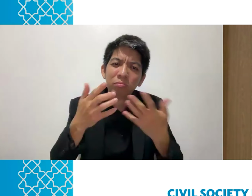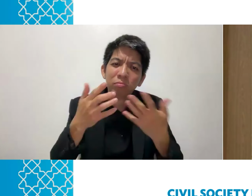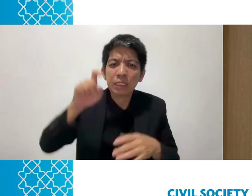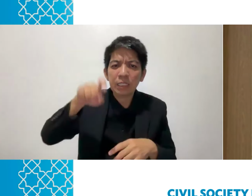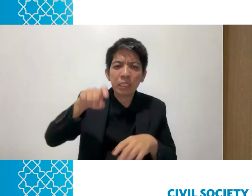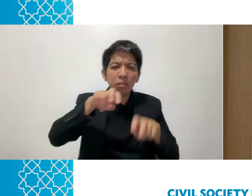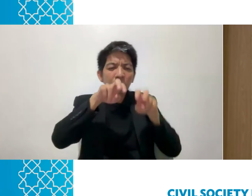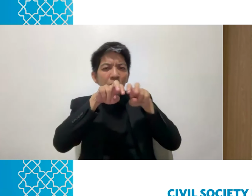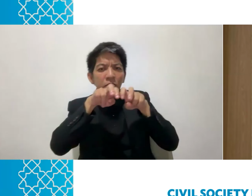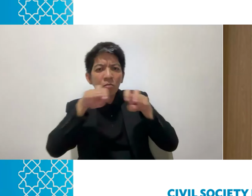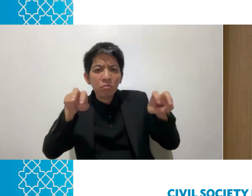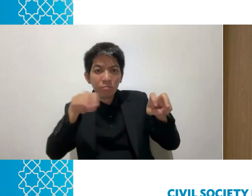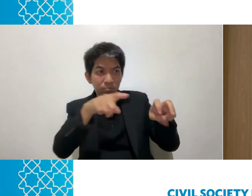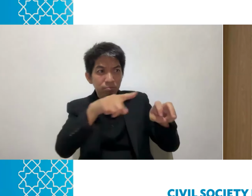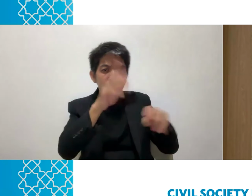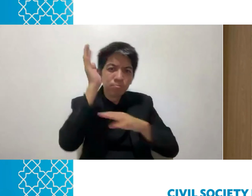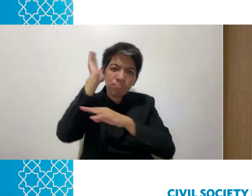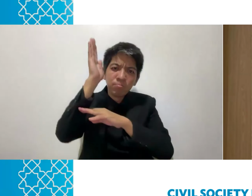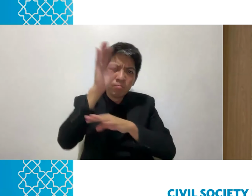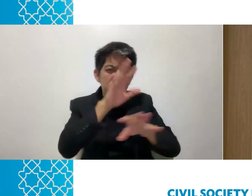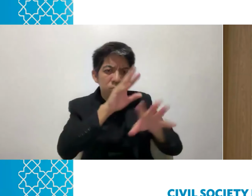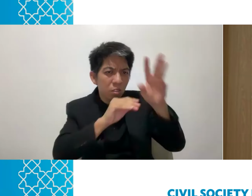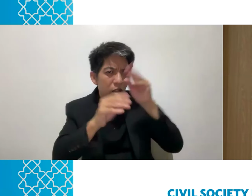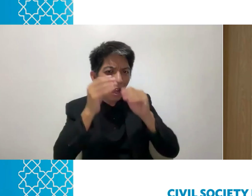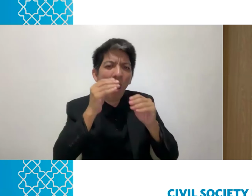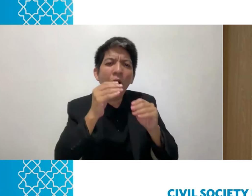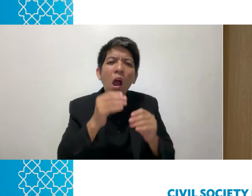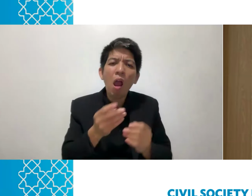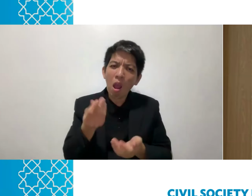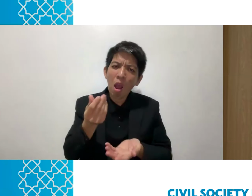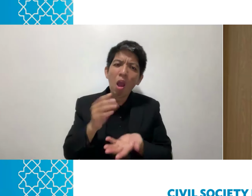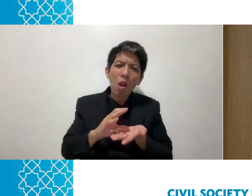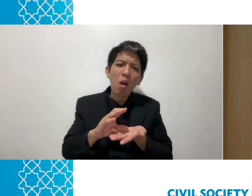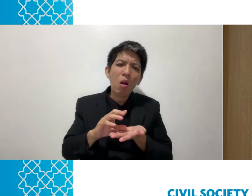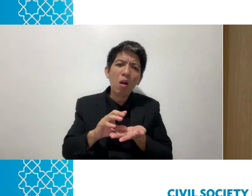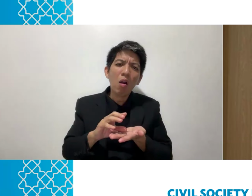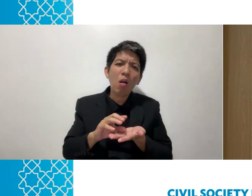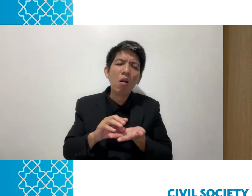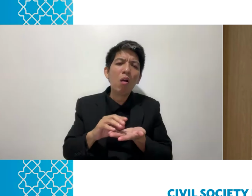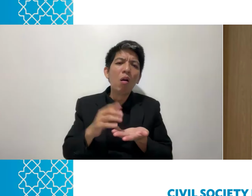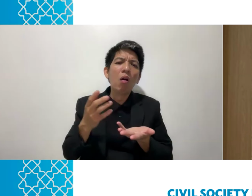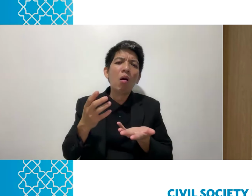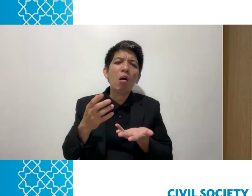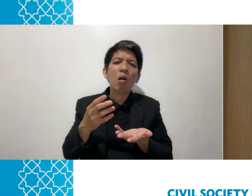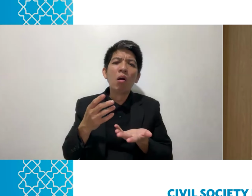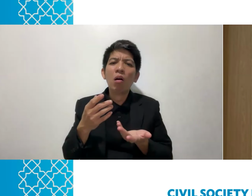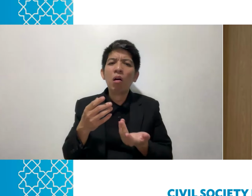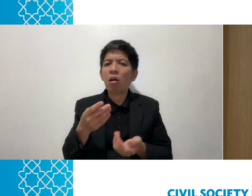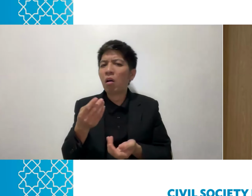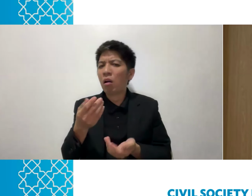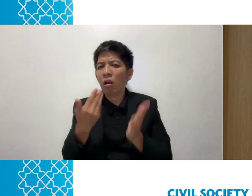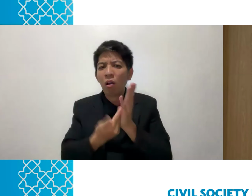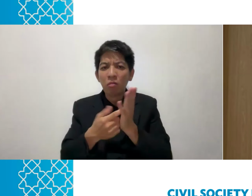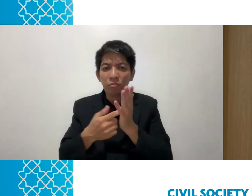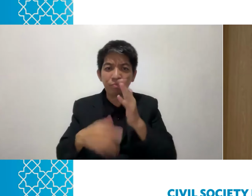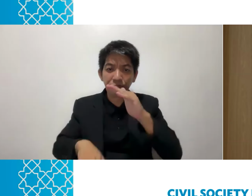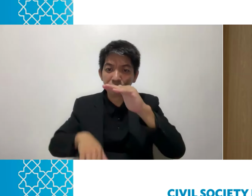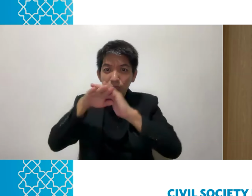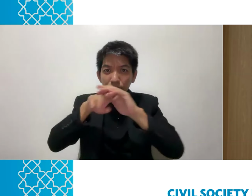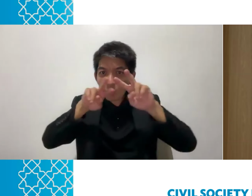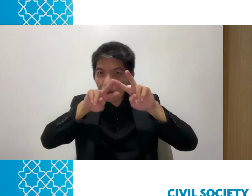limit in financing, but there's also sometimes a limit in data and evidence that will justify taking that extra